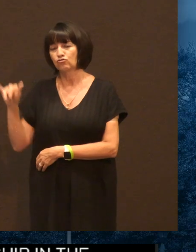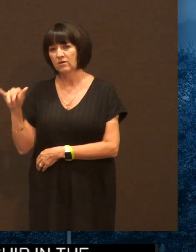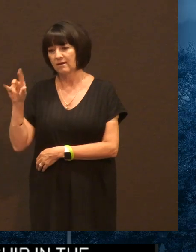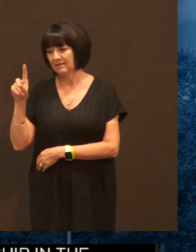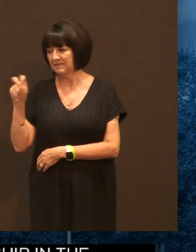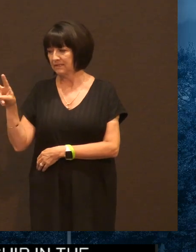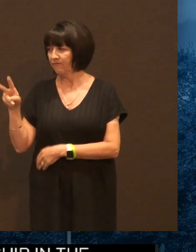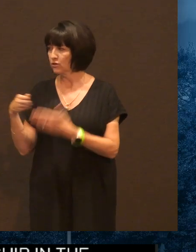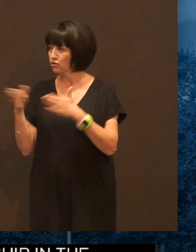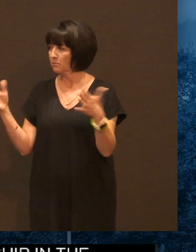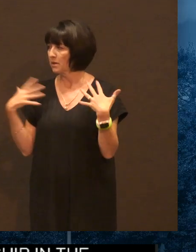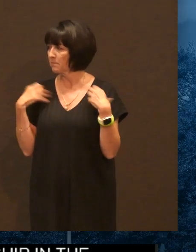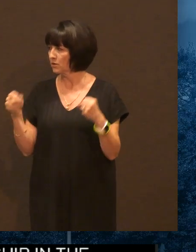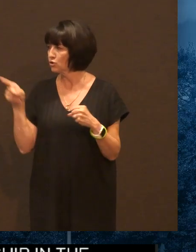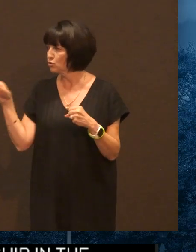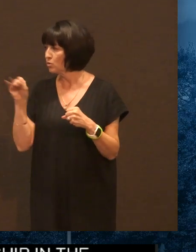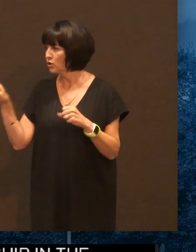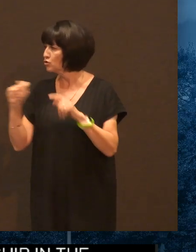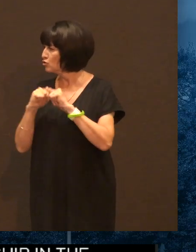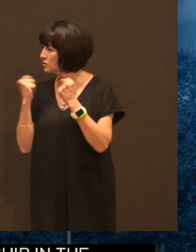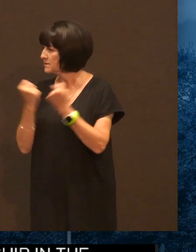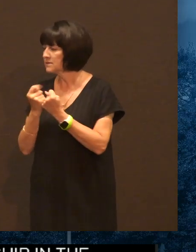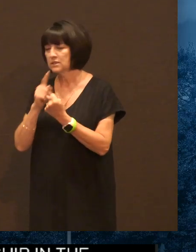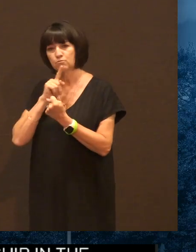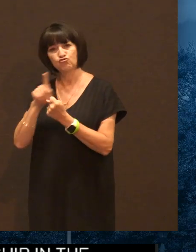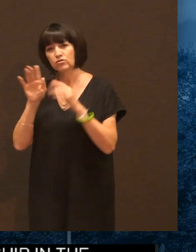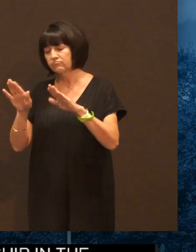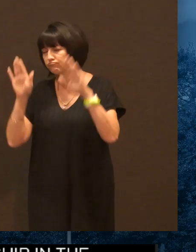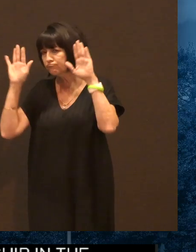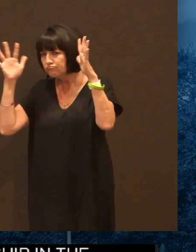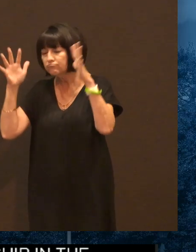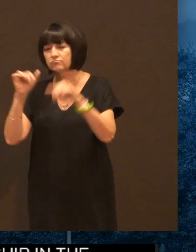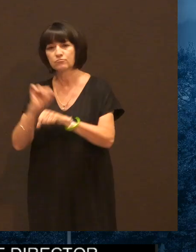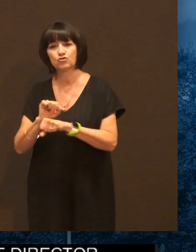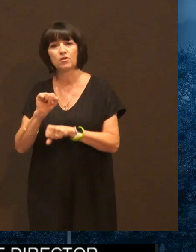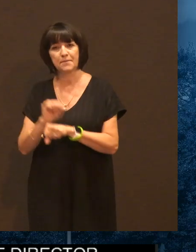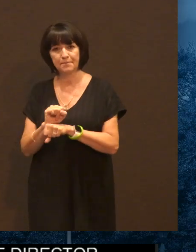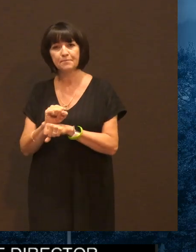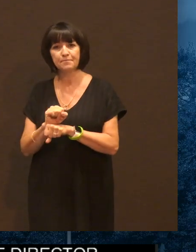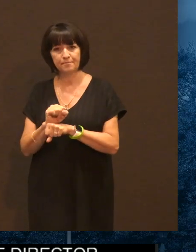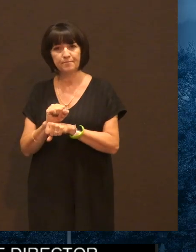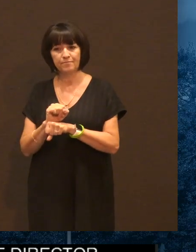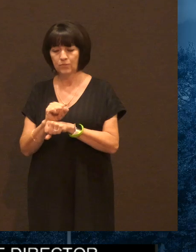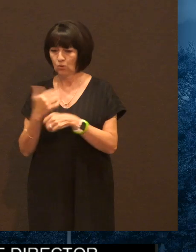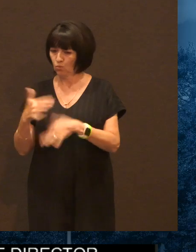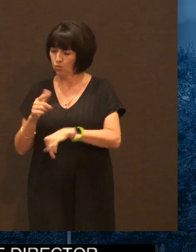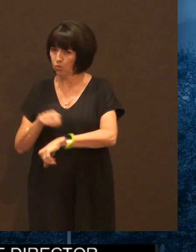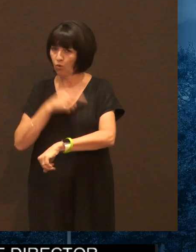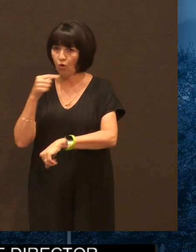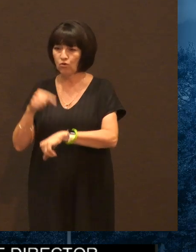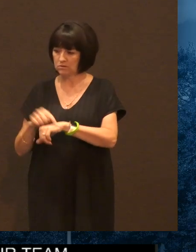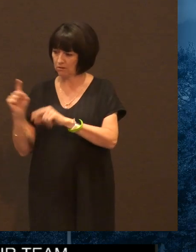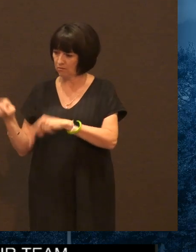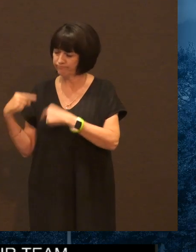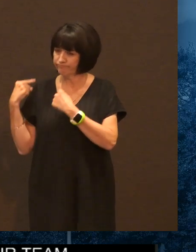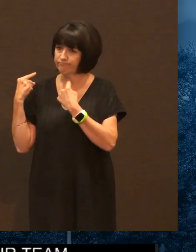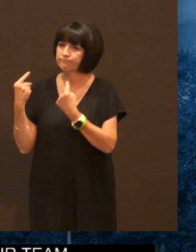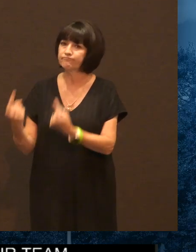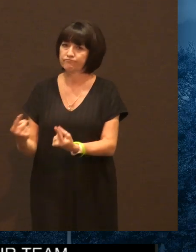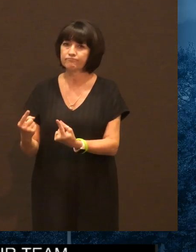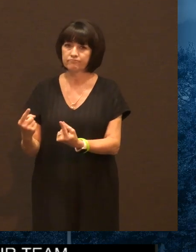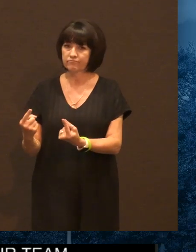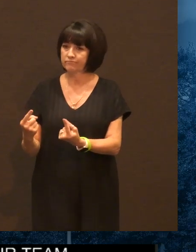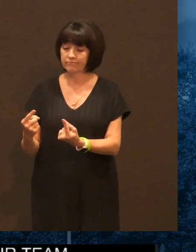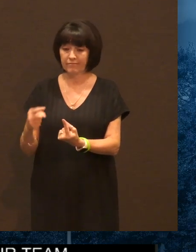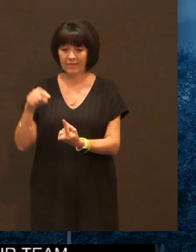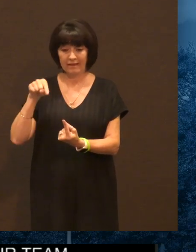again, you and your team are doing an outstanding job over a long period of time, frankly, in